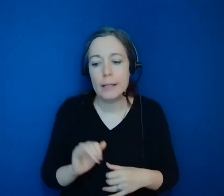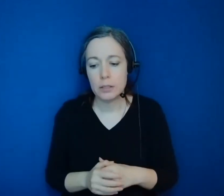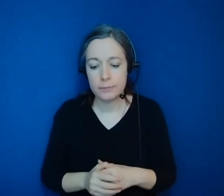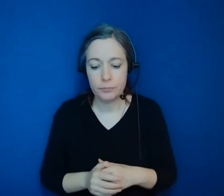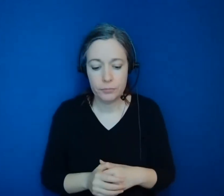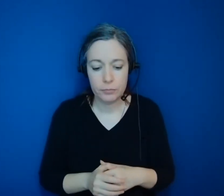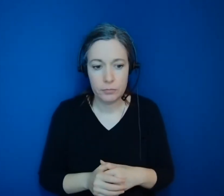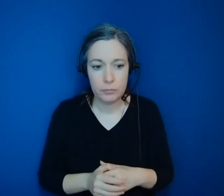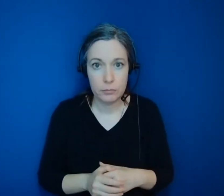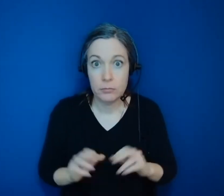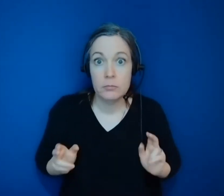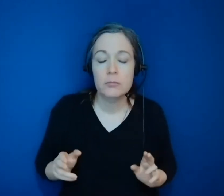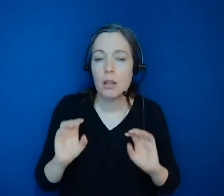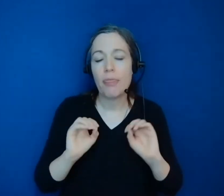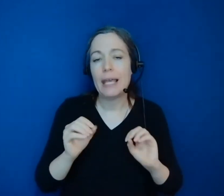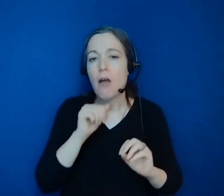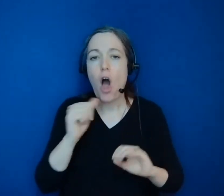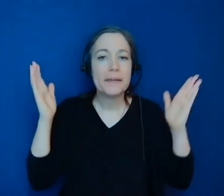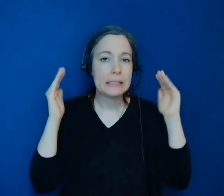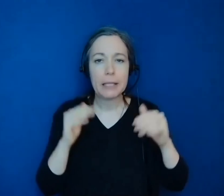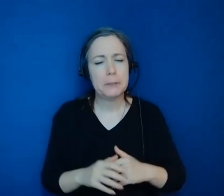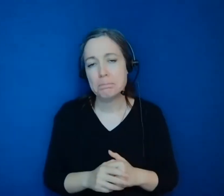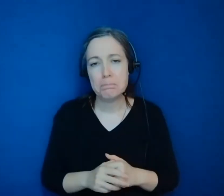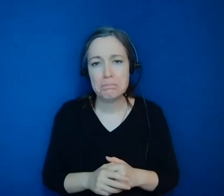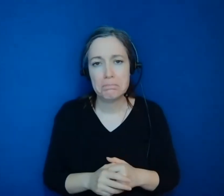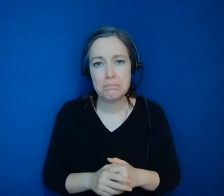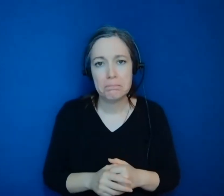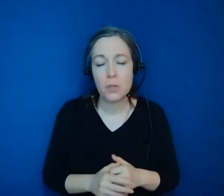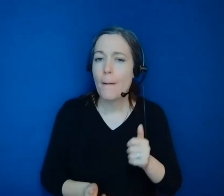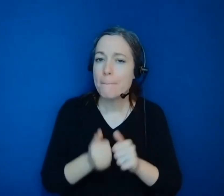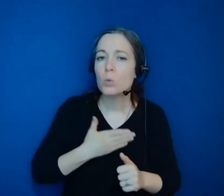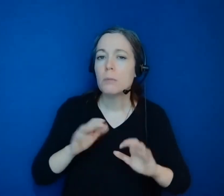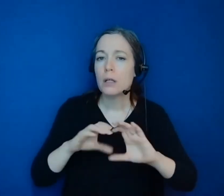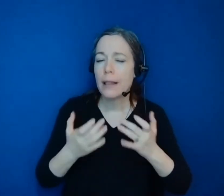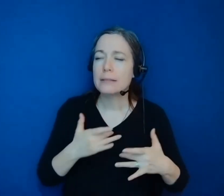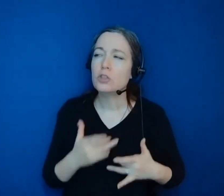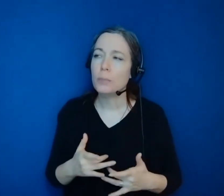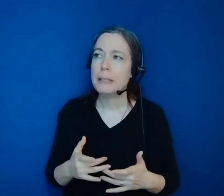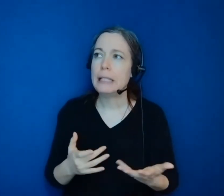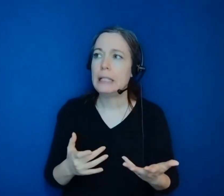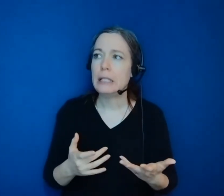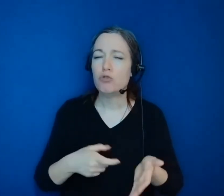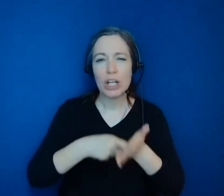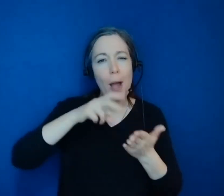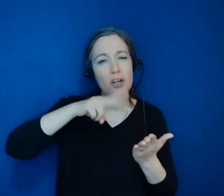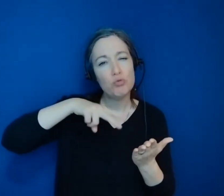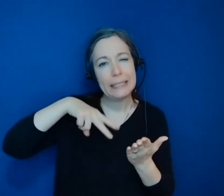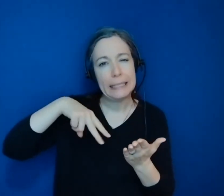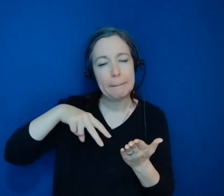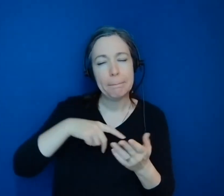Have anything you don't expect and then most of my classes it's just readings and then there's like some